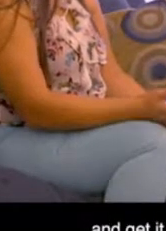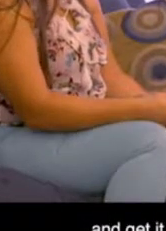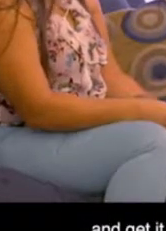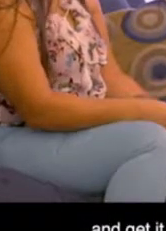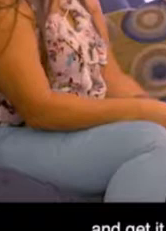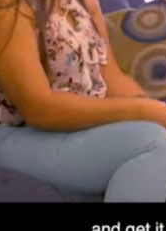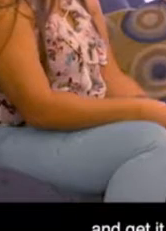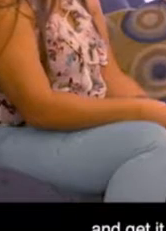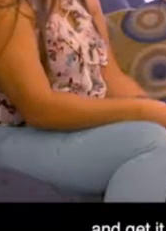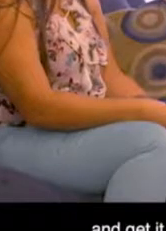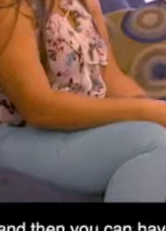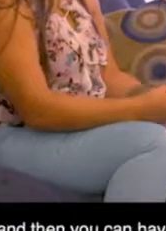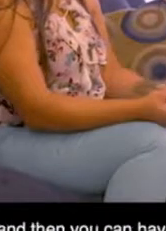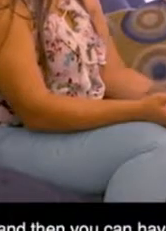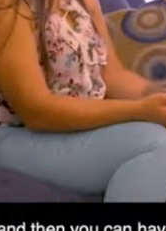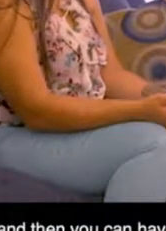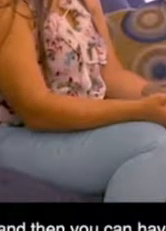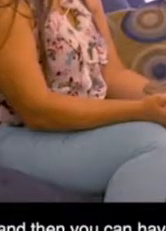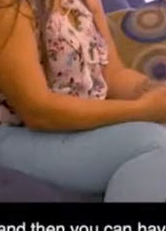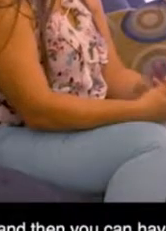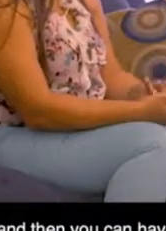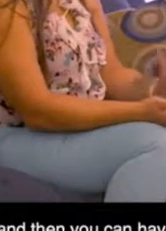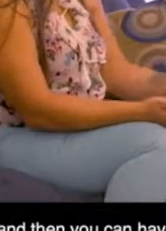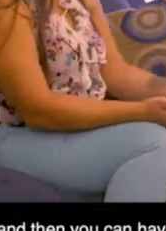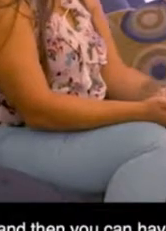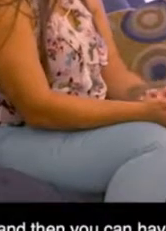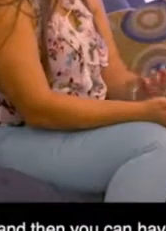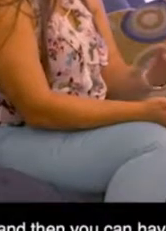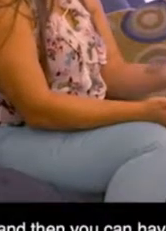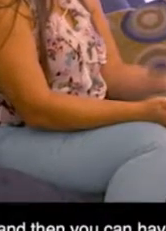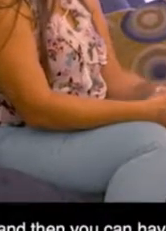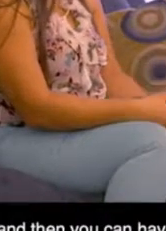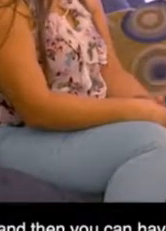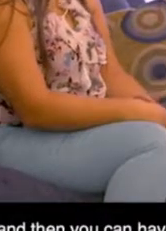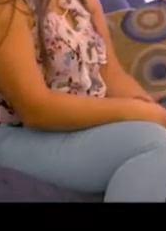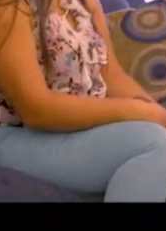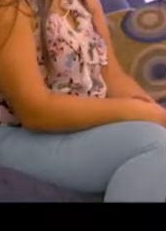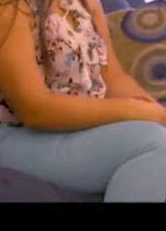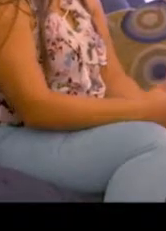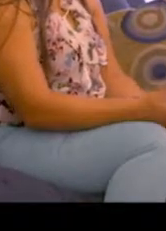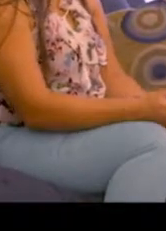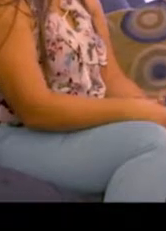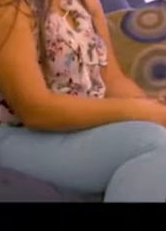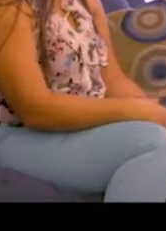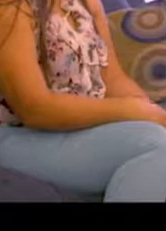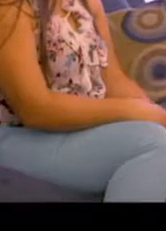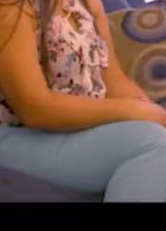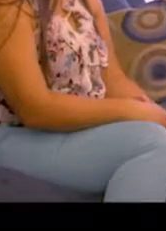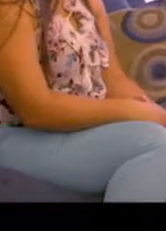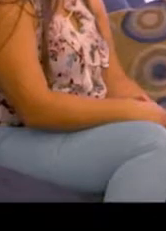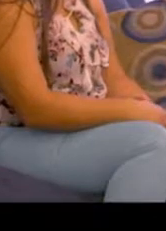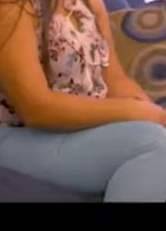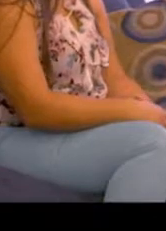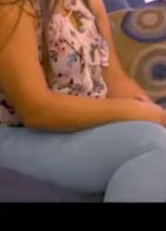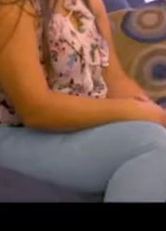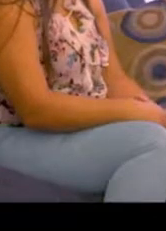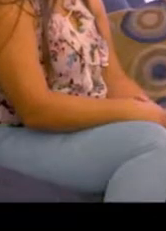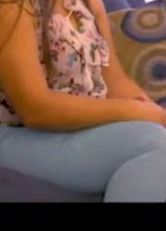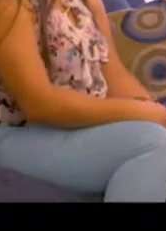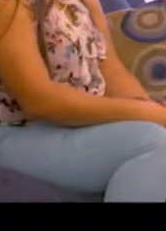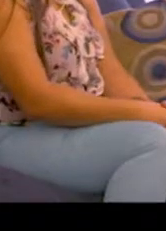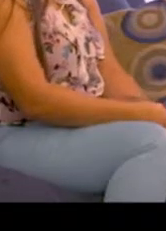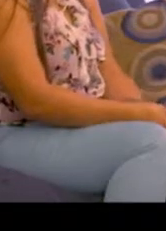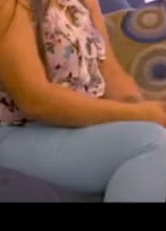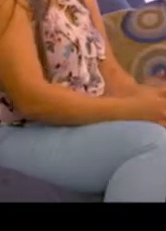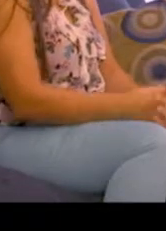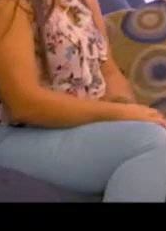at school, and know that you could go home and then you could have your child and spend family time and do what you need to do is just amazing. So, well, thank you for sharing them